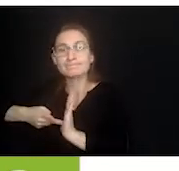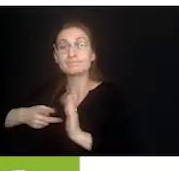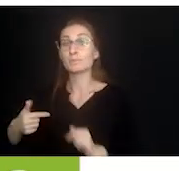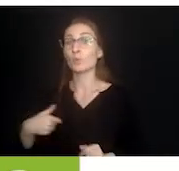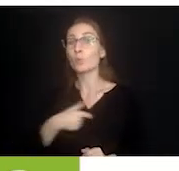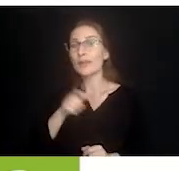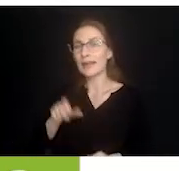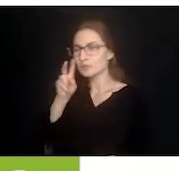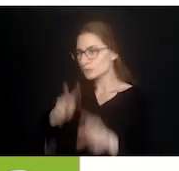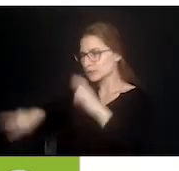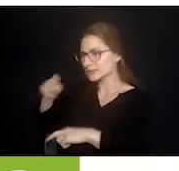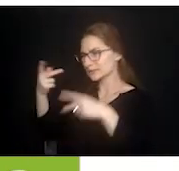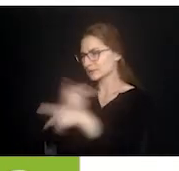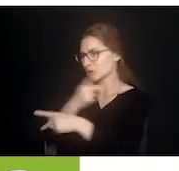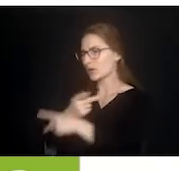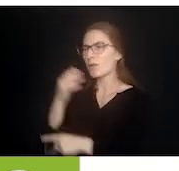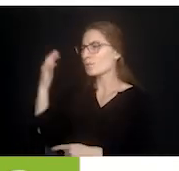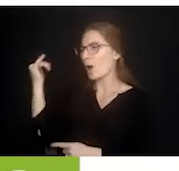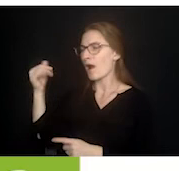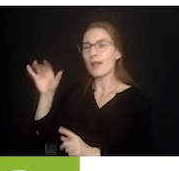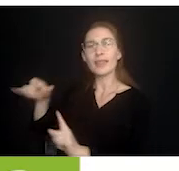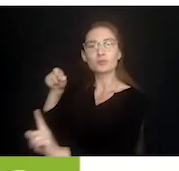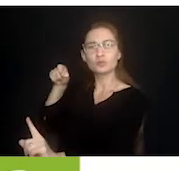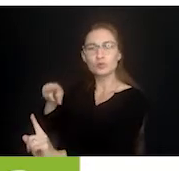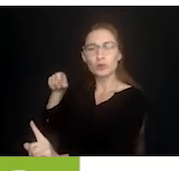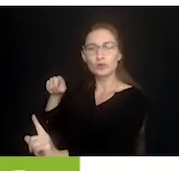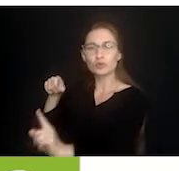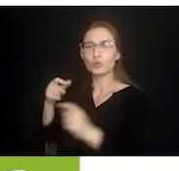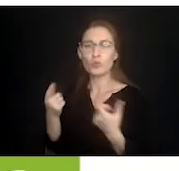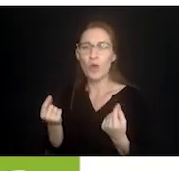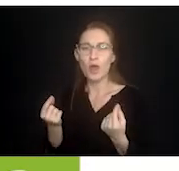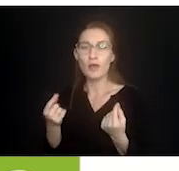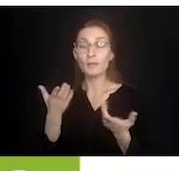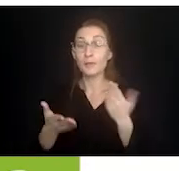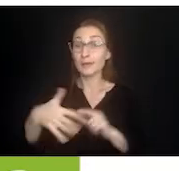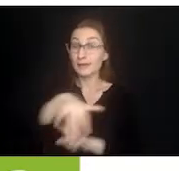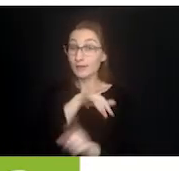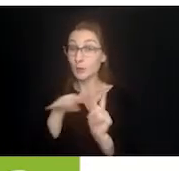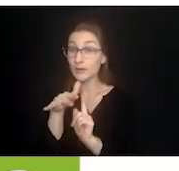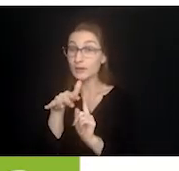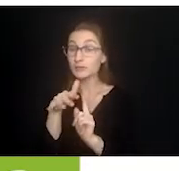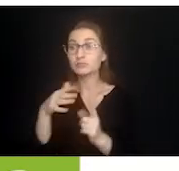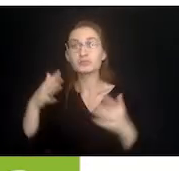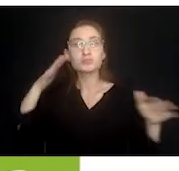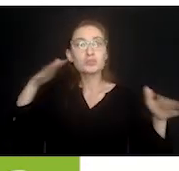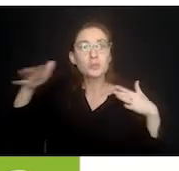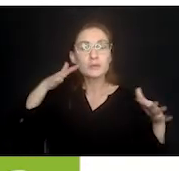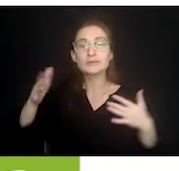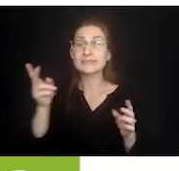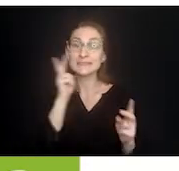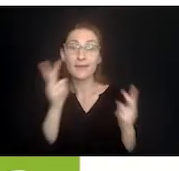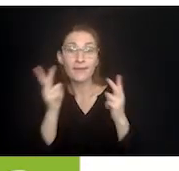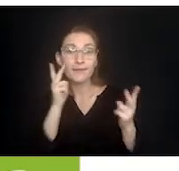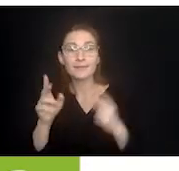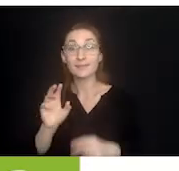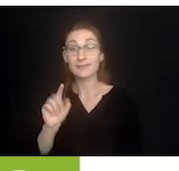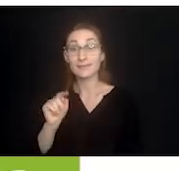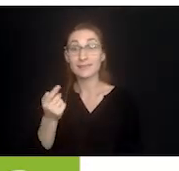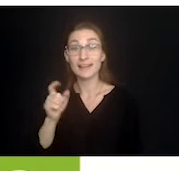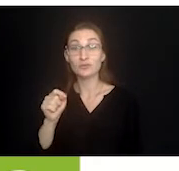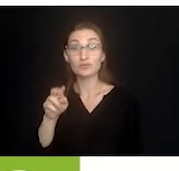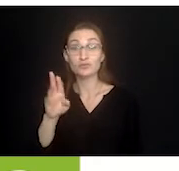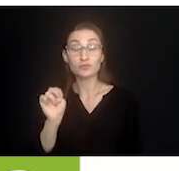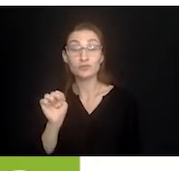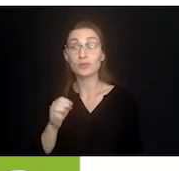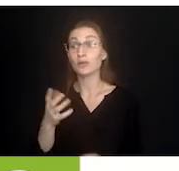to collect information for understanding why he did these things. What was causing or triggering it? Was the cause environmental? So in other